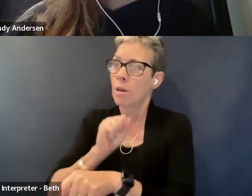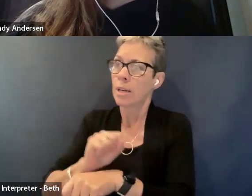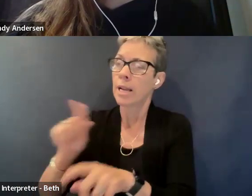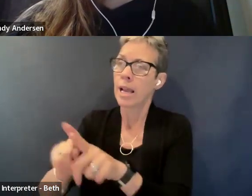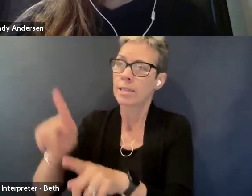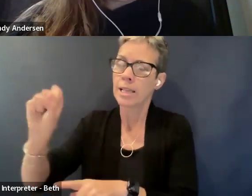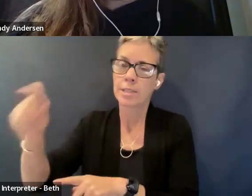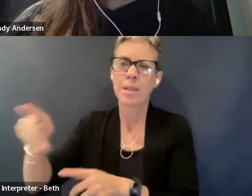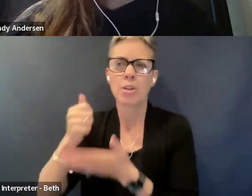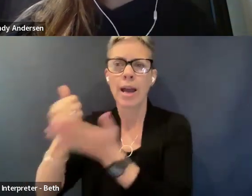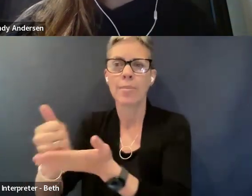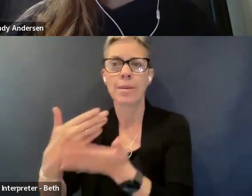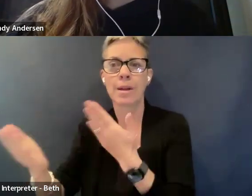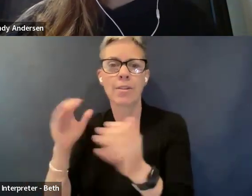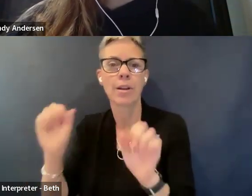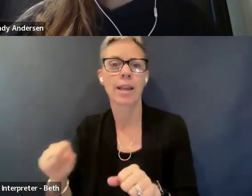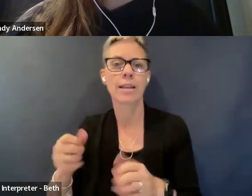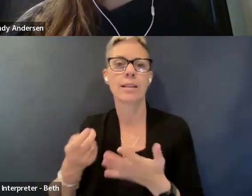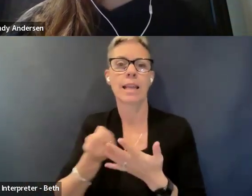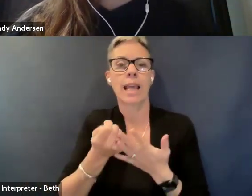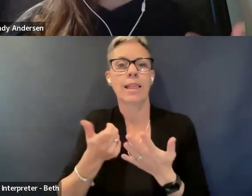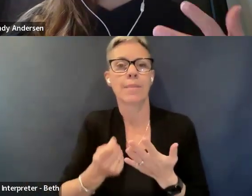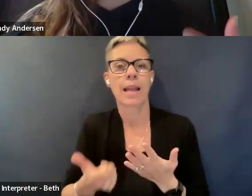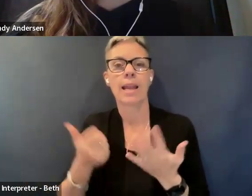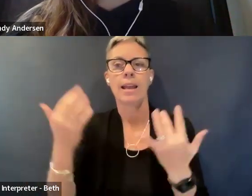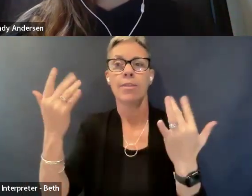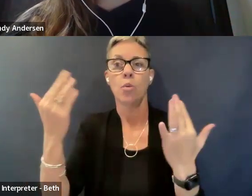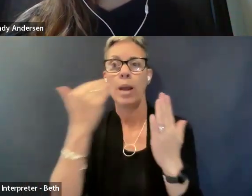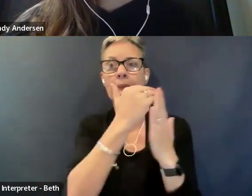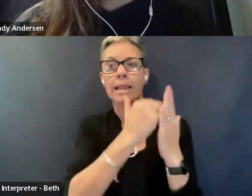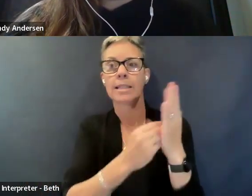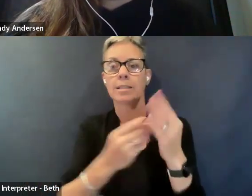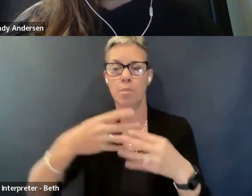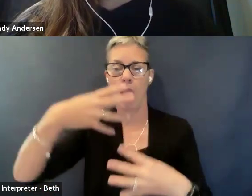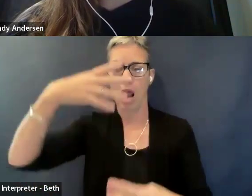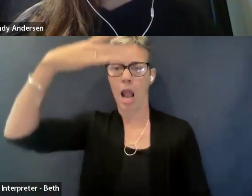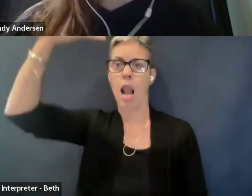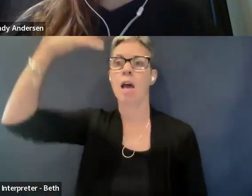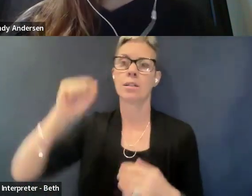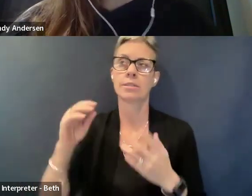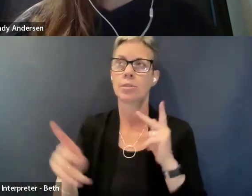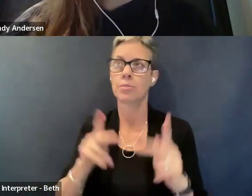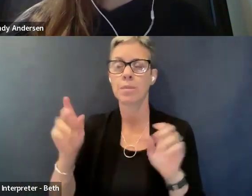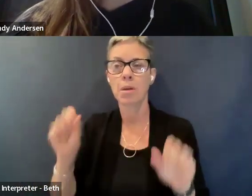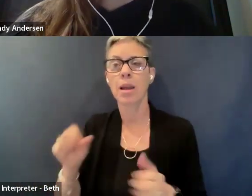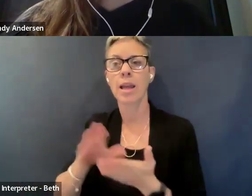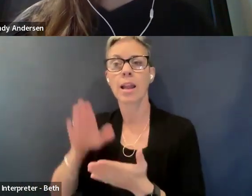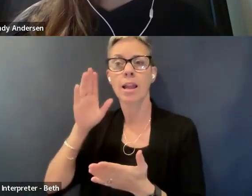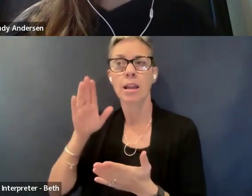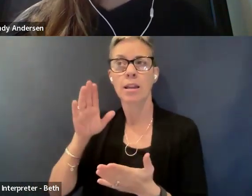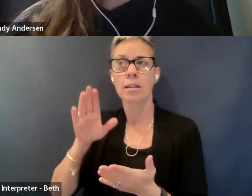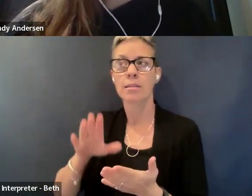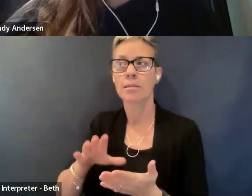can. Eliminating the waiver wait lists so that individuals can learn, live, work,